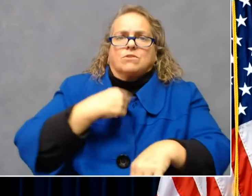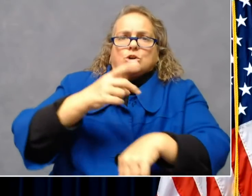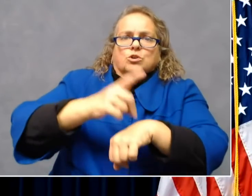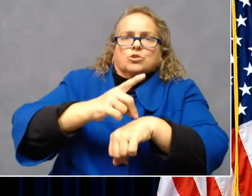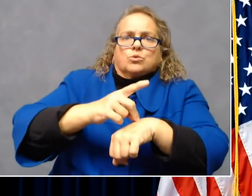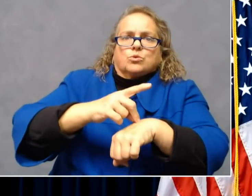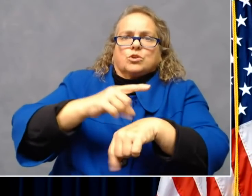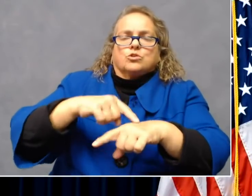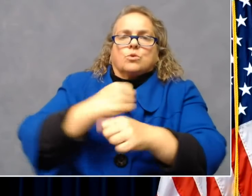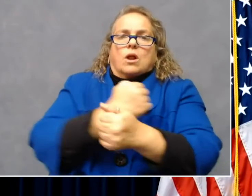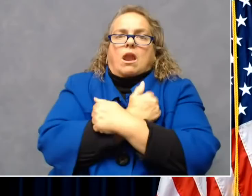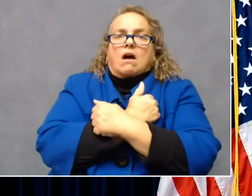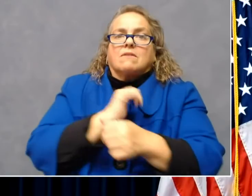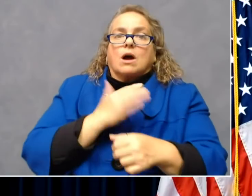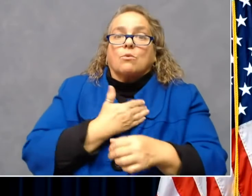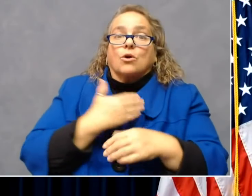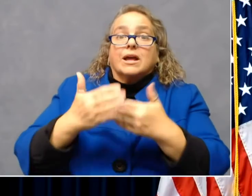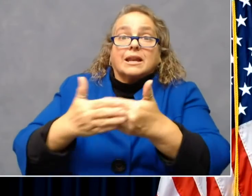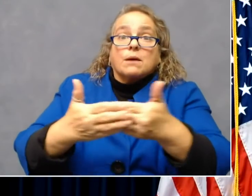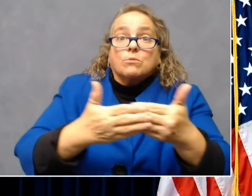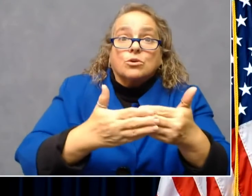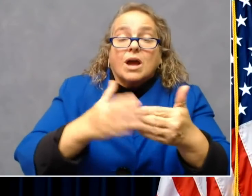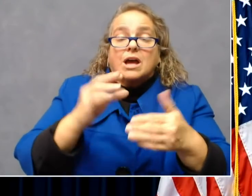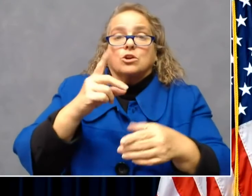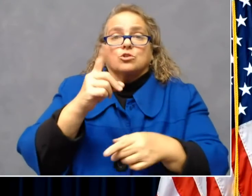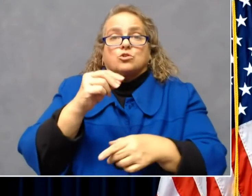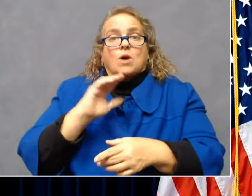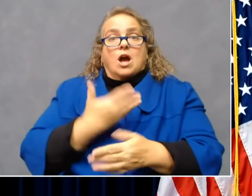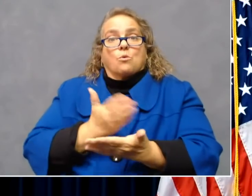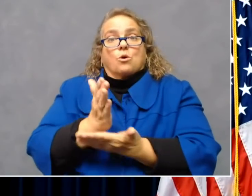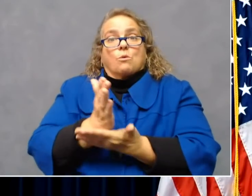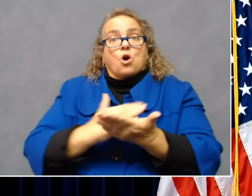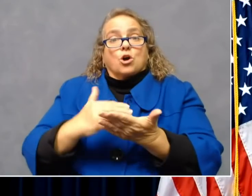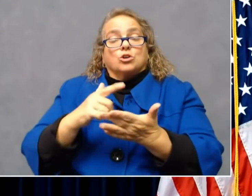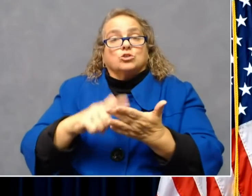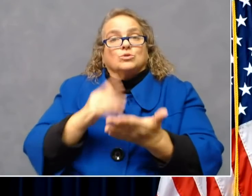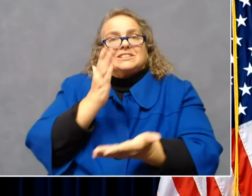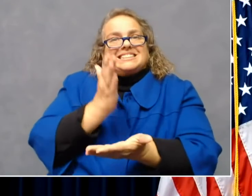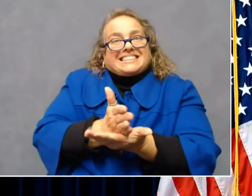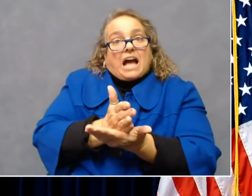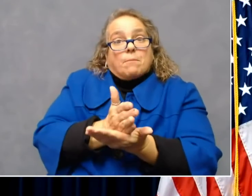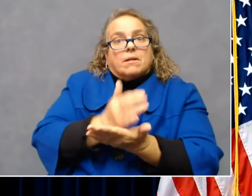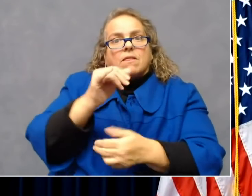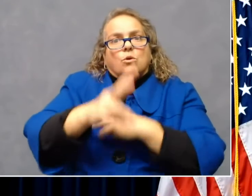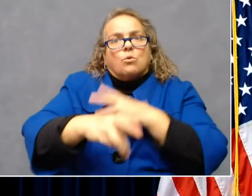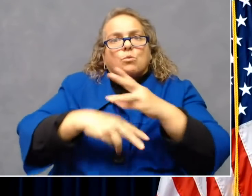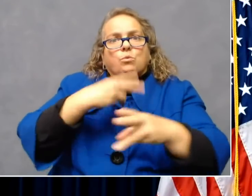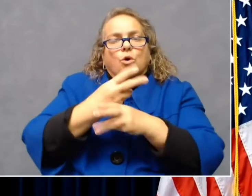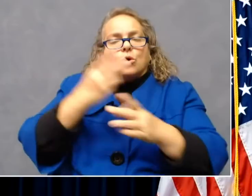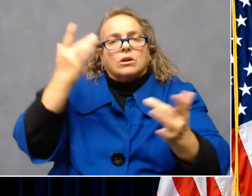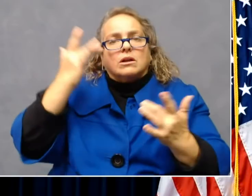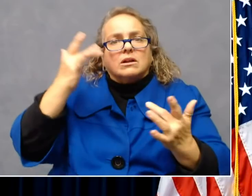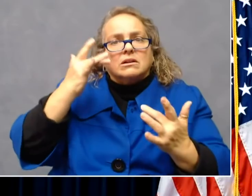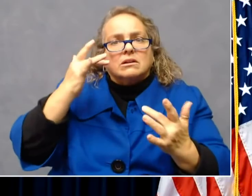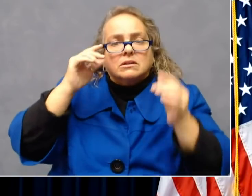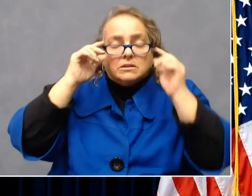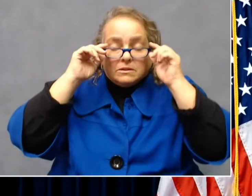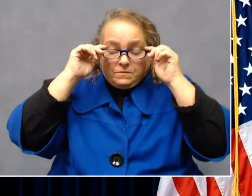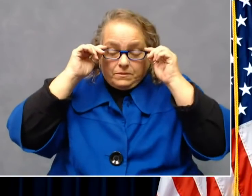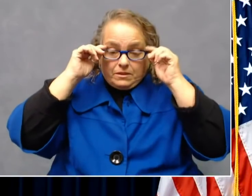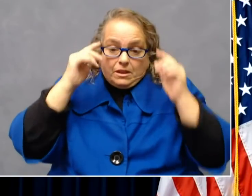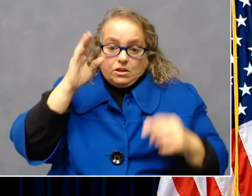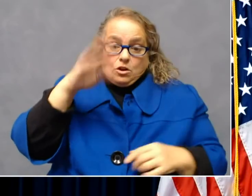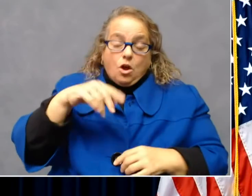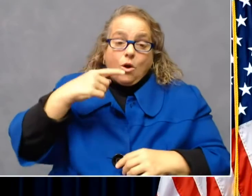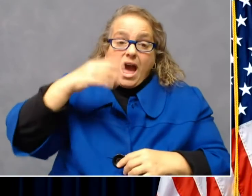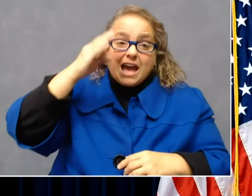pandemic. If we are trying to be the exception and think we should be able to do what nobody else does, I don't know that's a true expression of